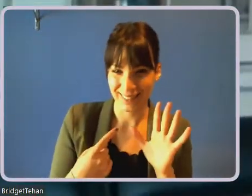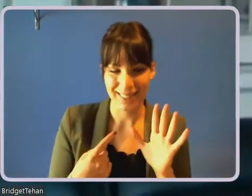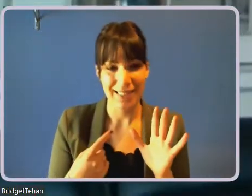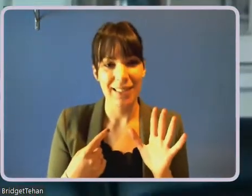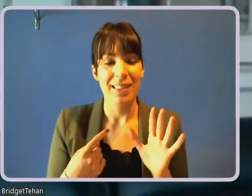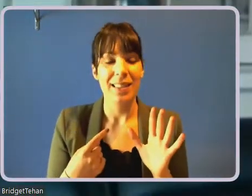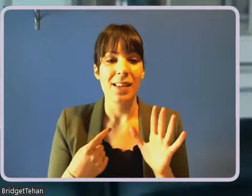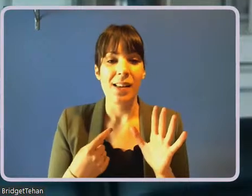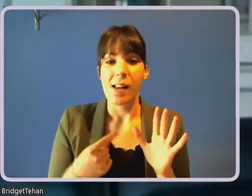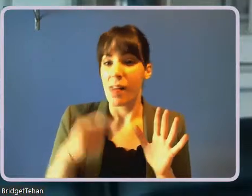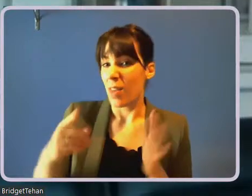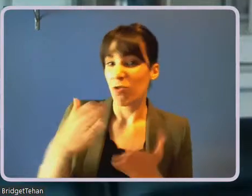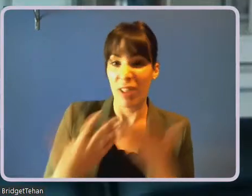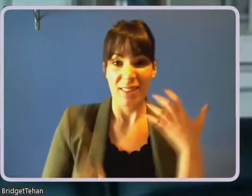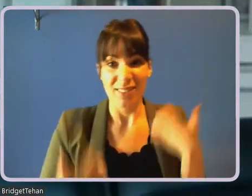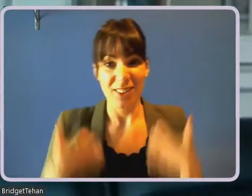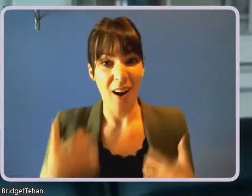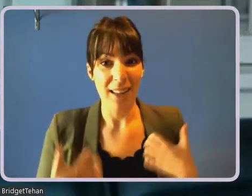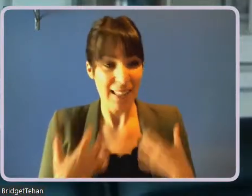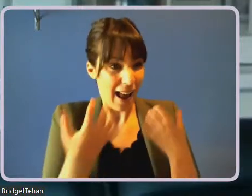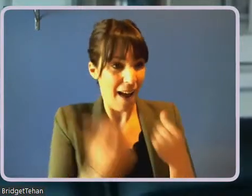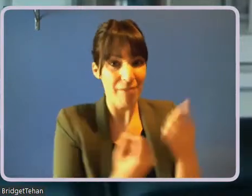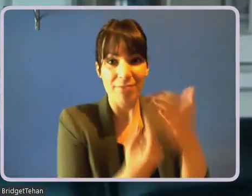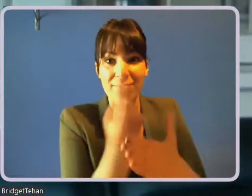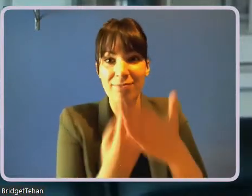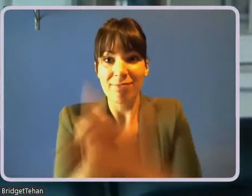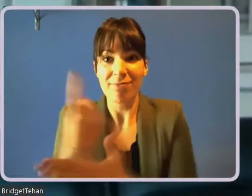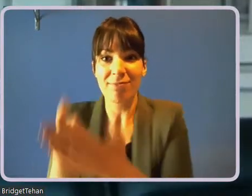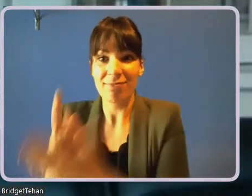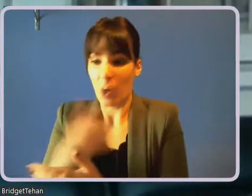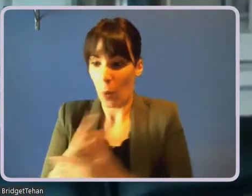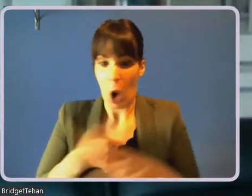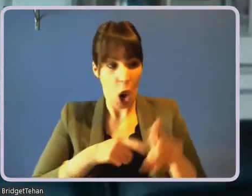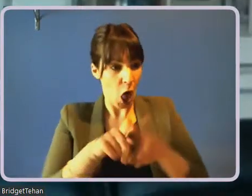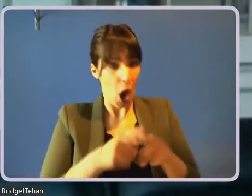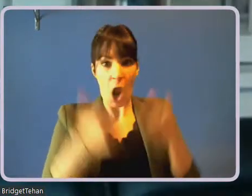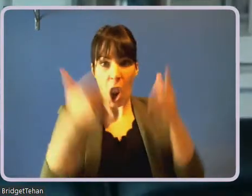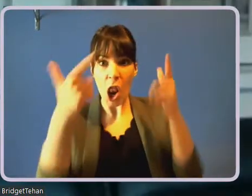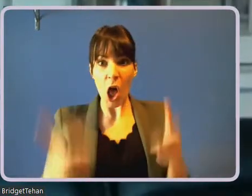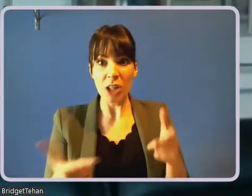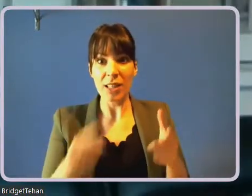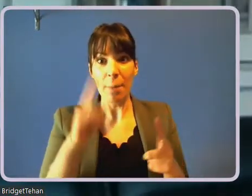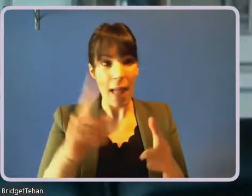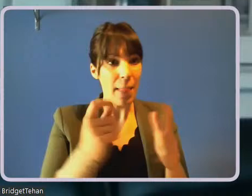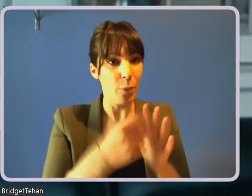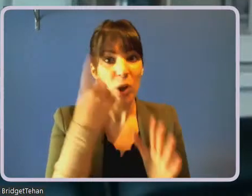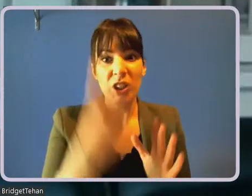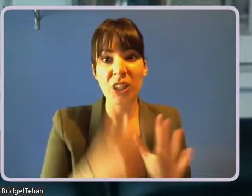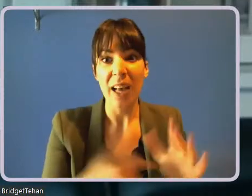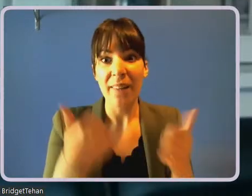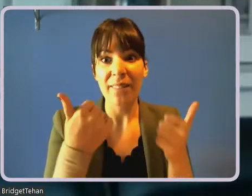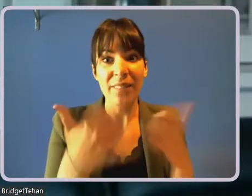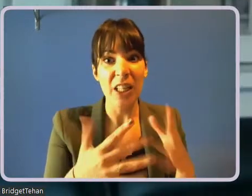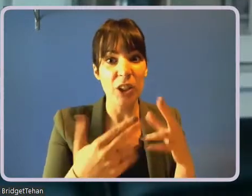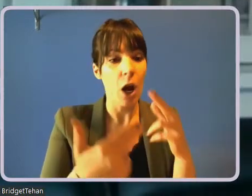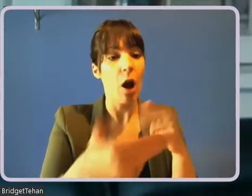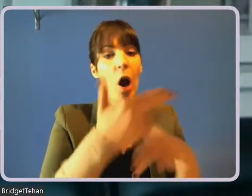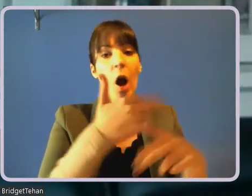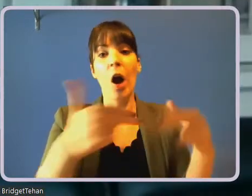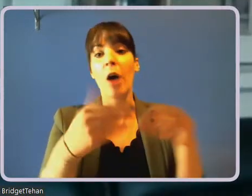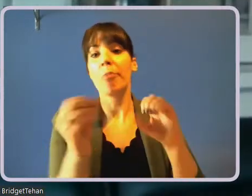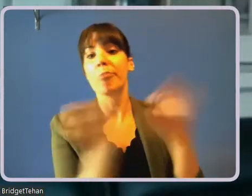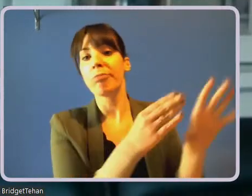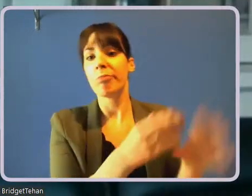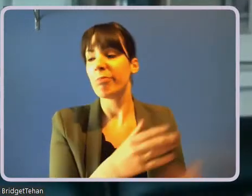really exciting, and there's all sorts of learnings and insights, and then they're finished and they're packaged up and they're popped on a shelf, and there they gather dust.